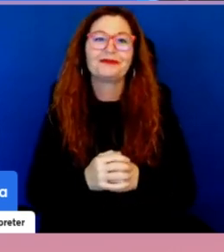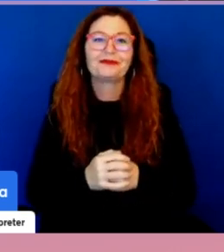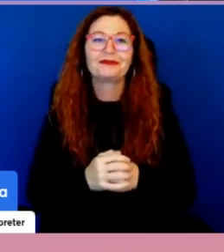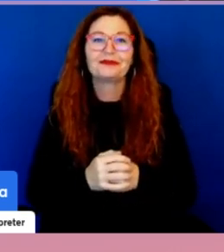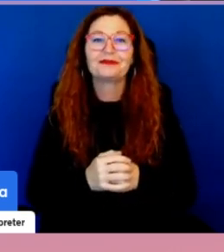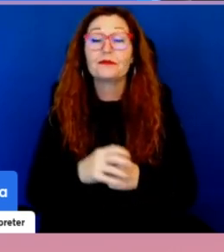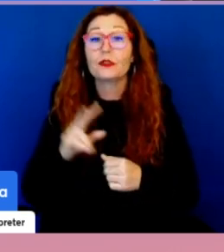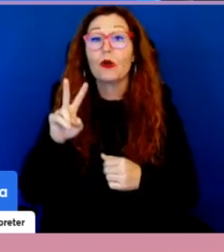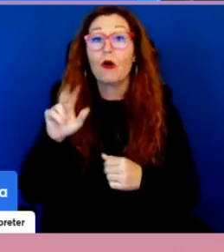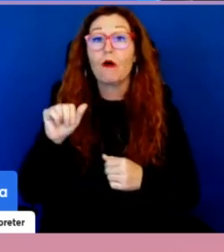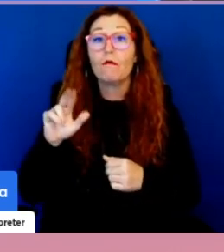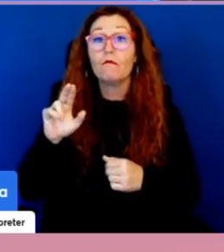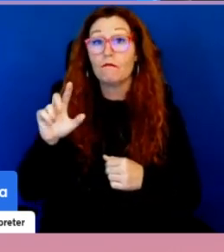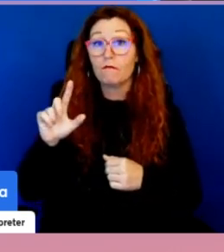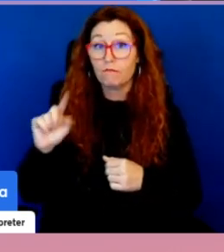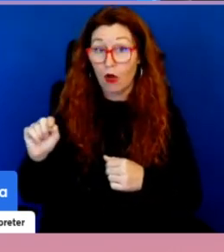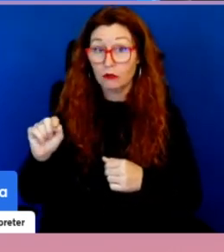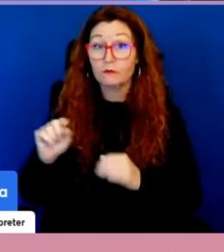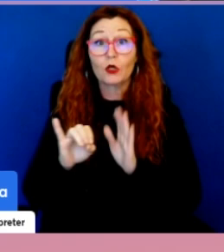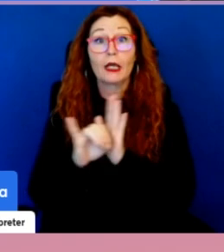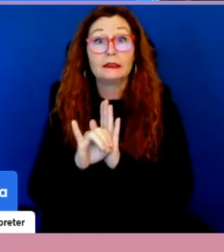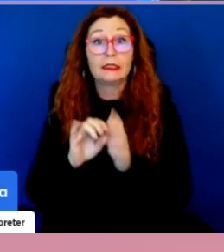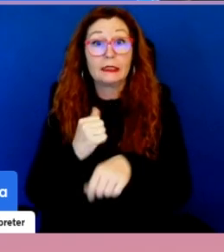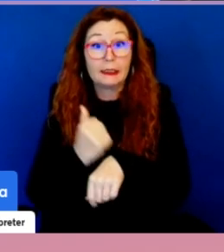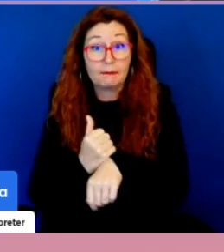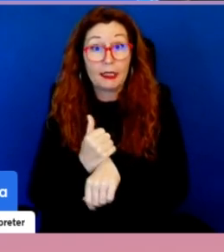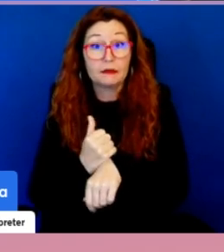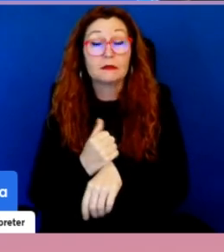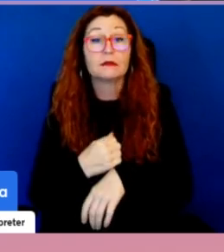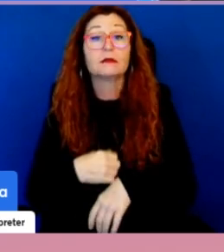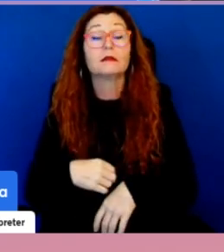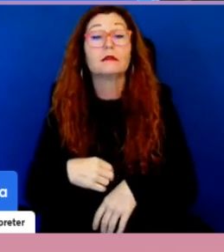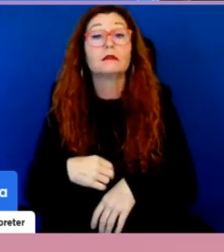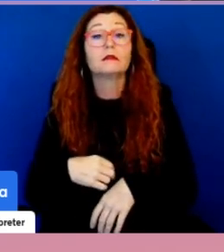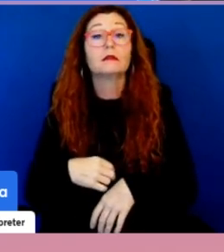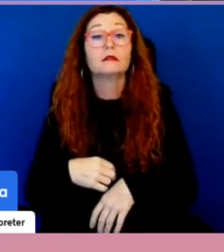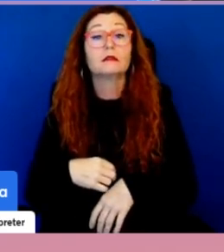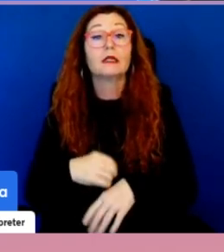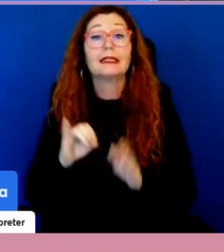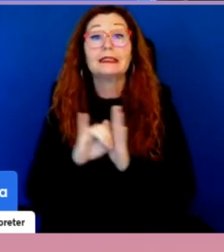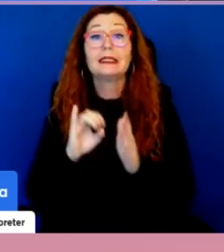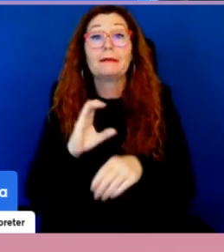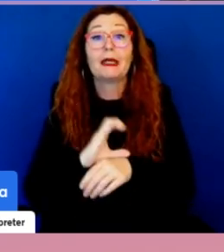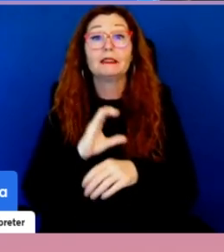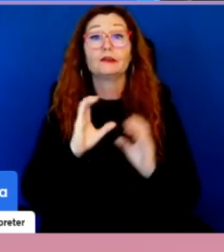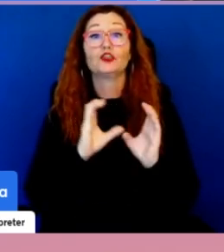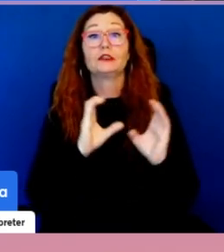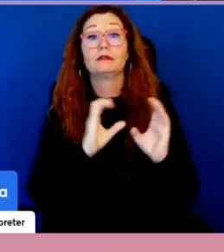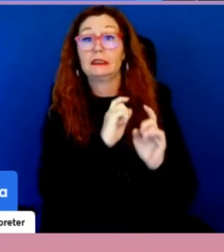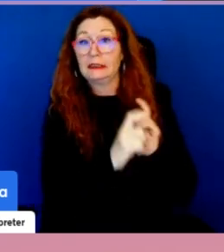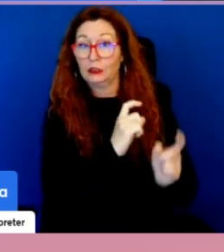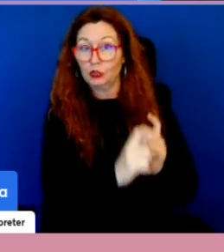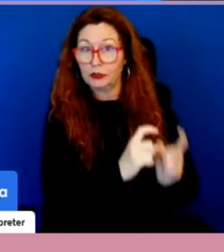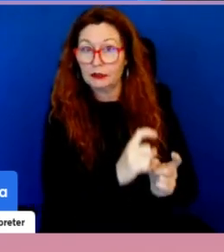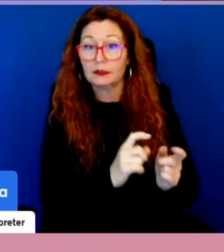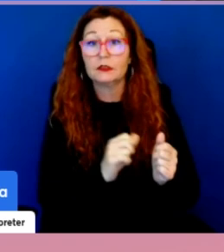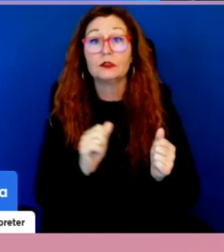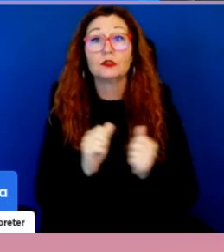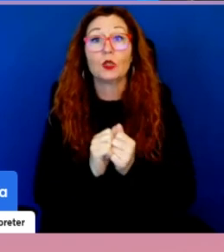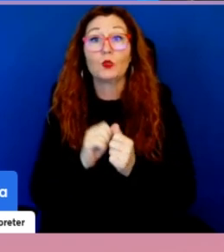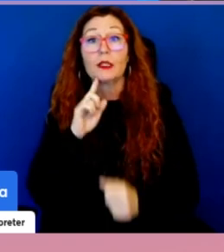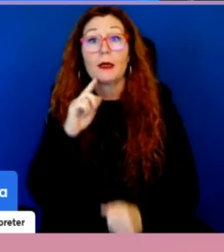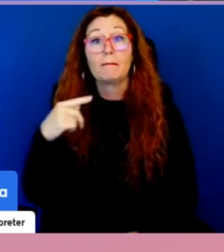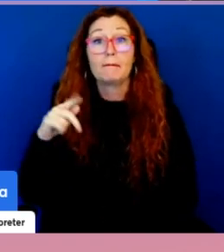identity-based authentication, uh, you get identity-based certificate issuance. So with the PKI engine, you're going